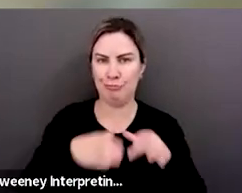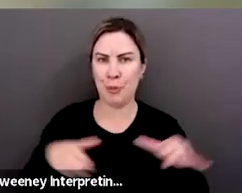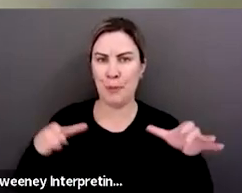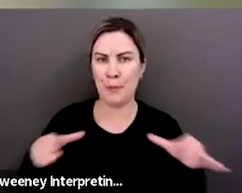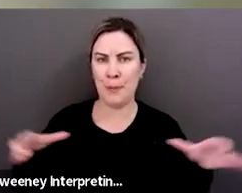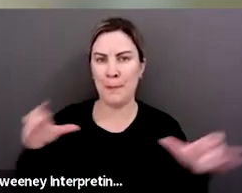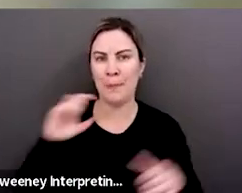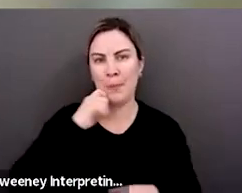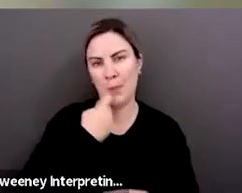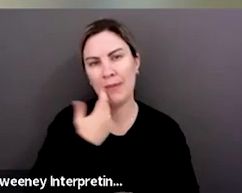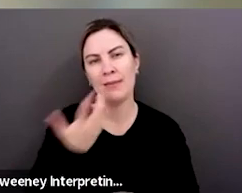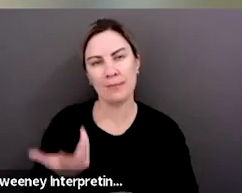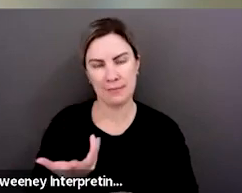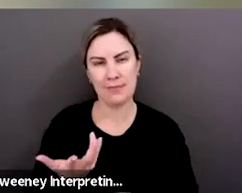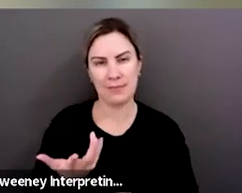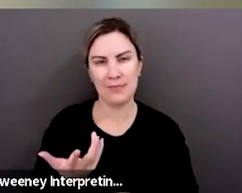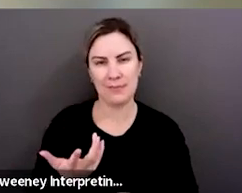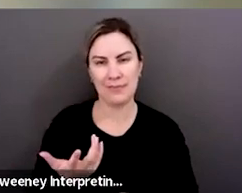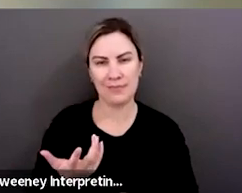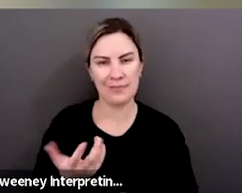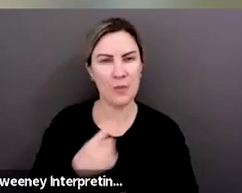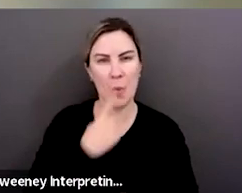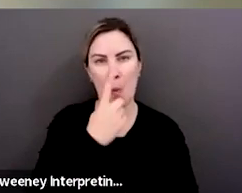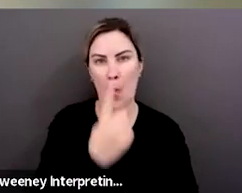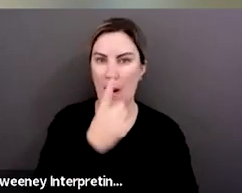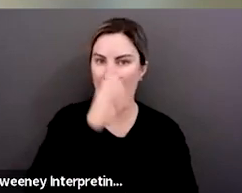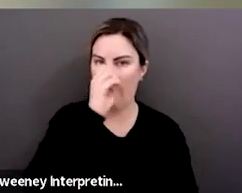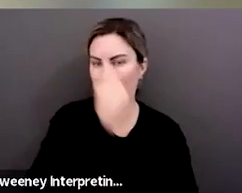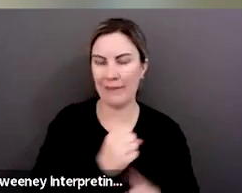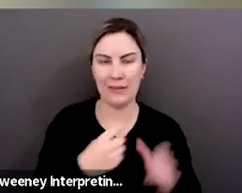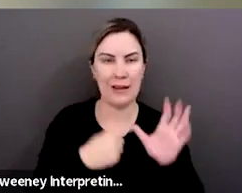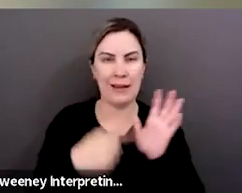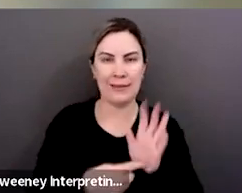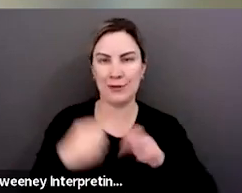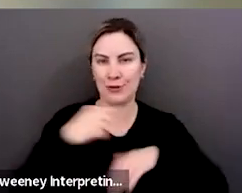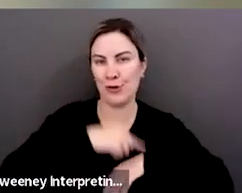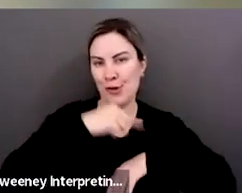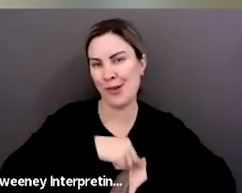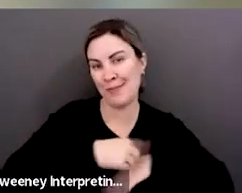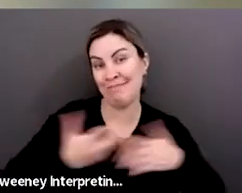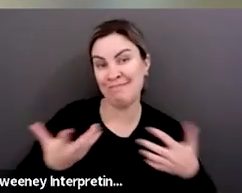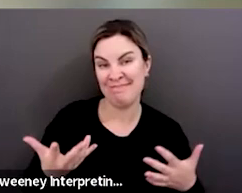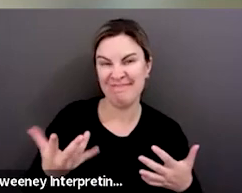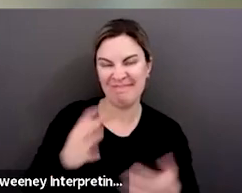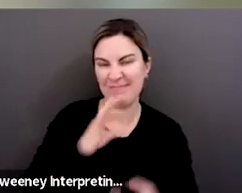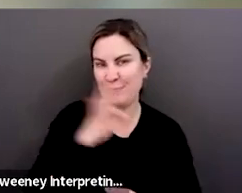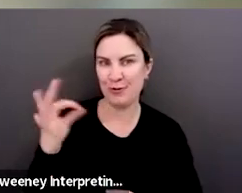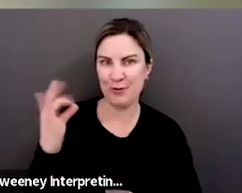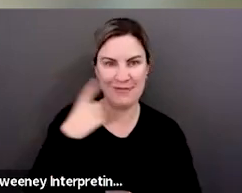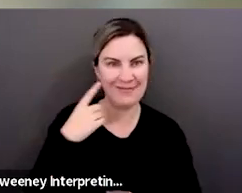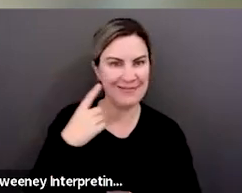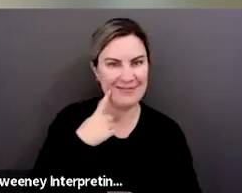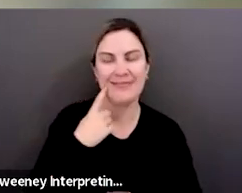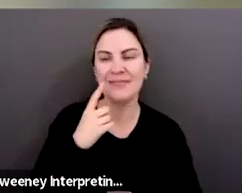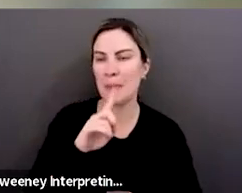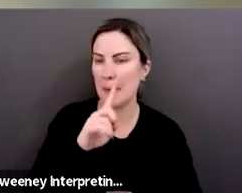the elephant at a time analogy, because it is, yeah, it's big, and But the more people who you have conversations